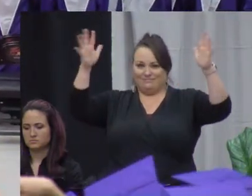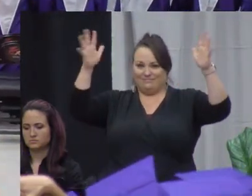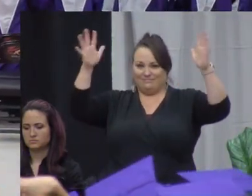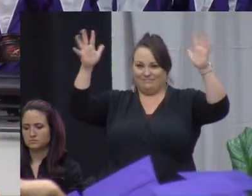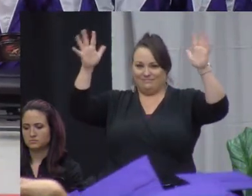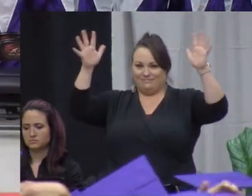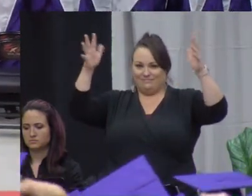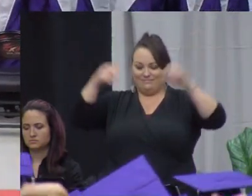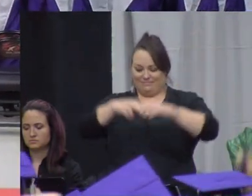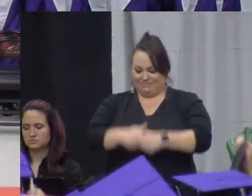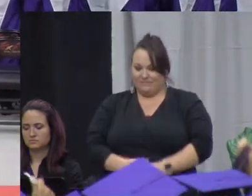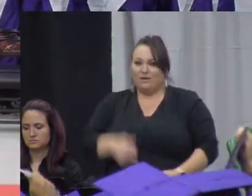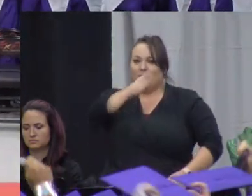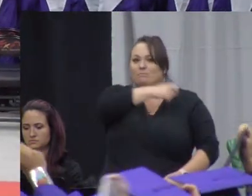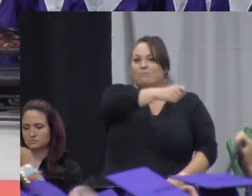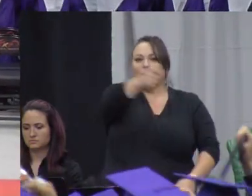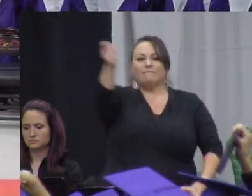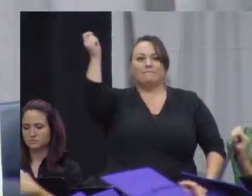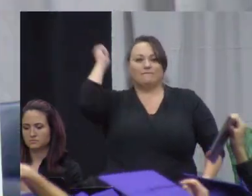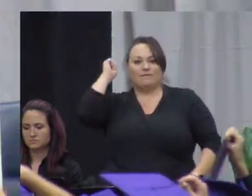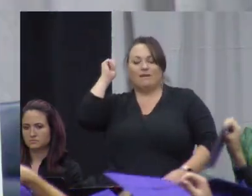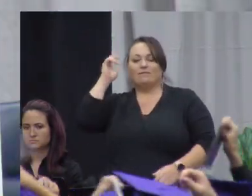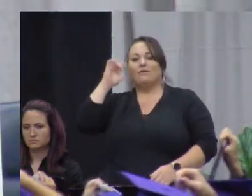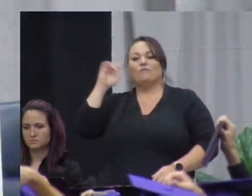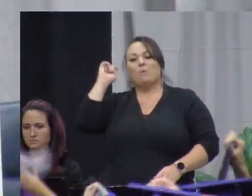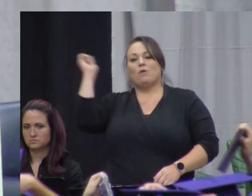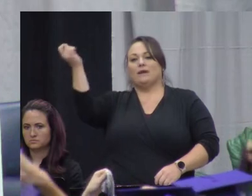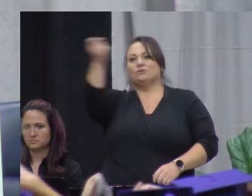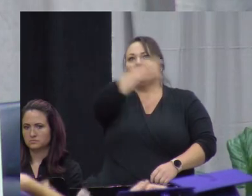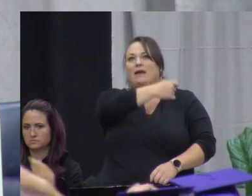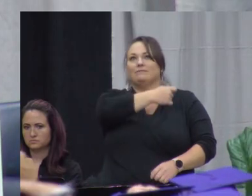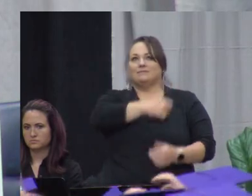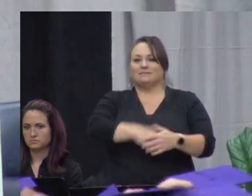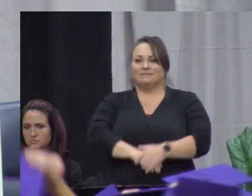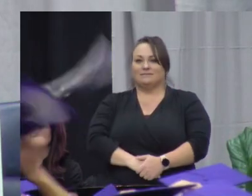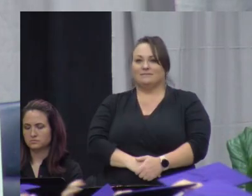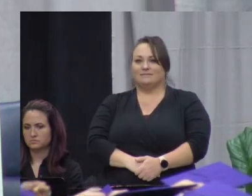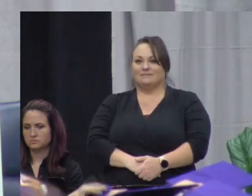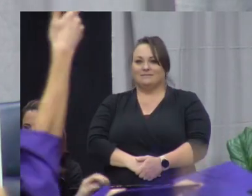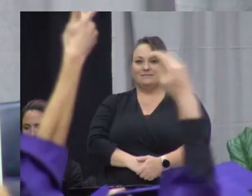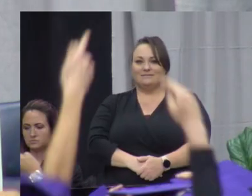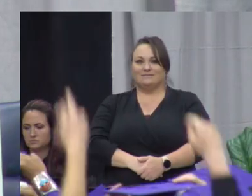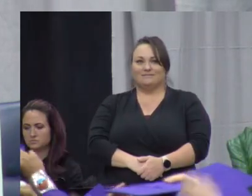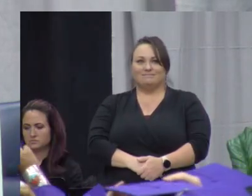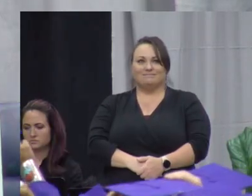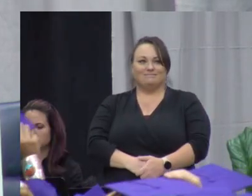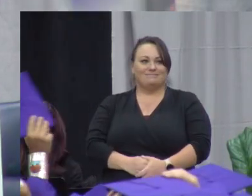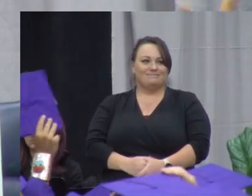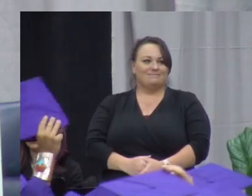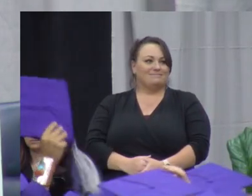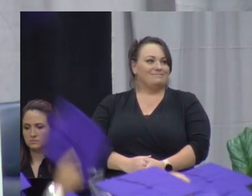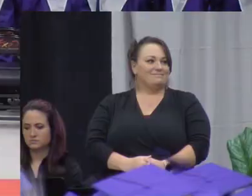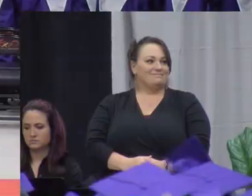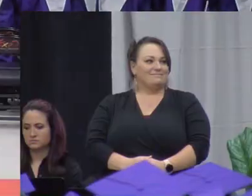Please move your tassels from right to left.